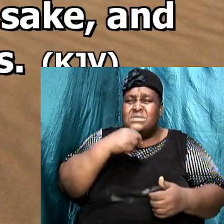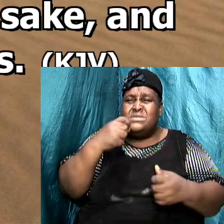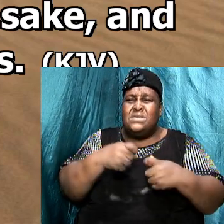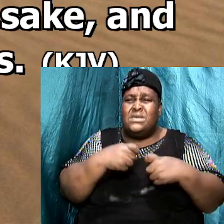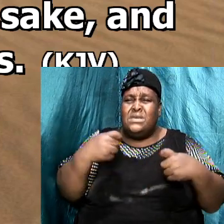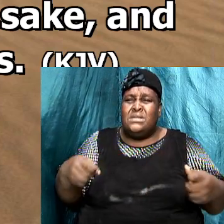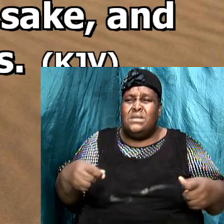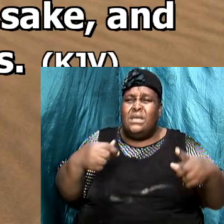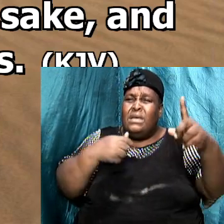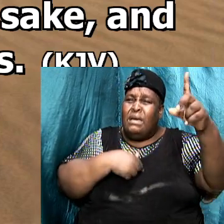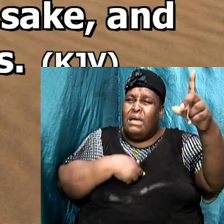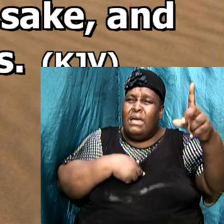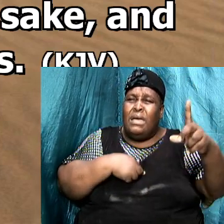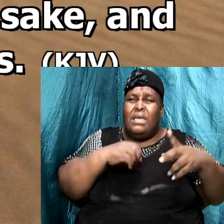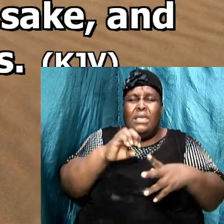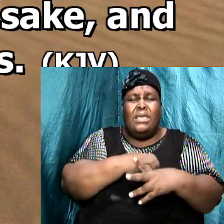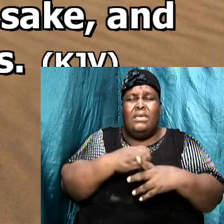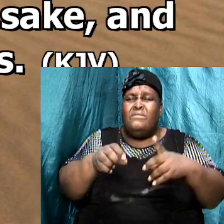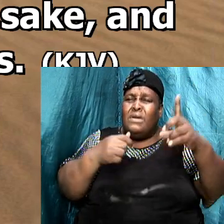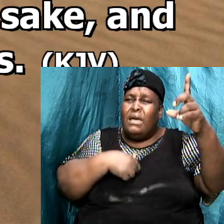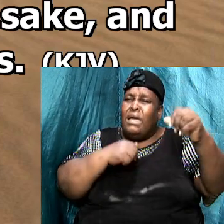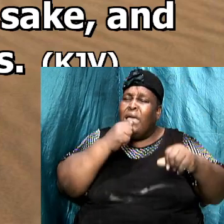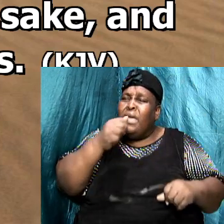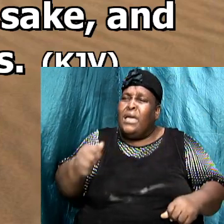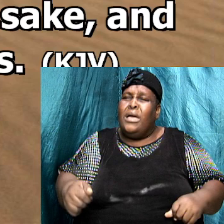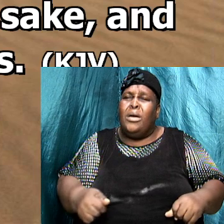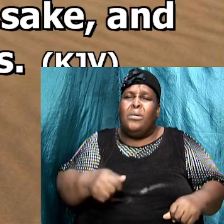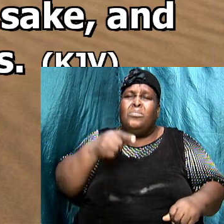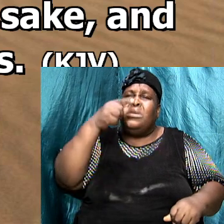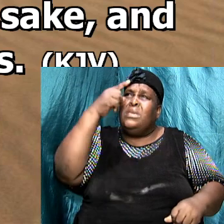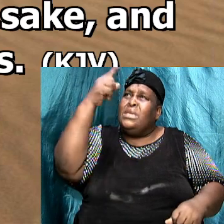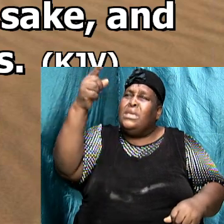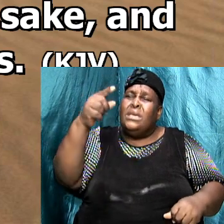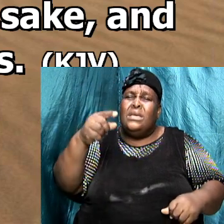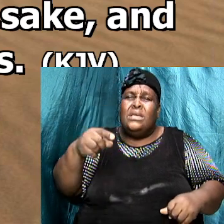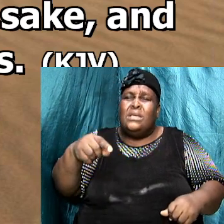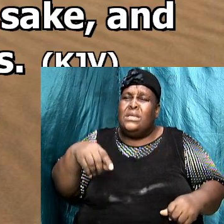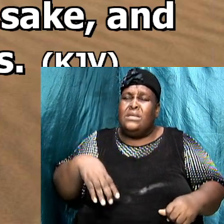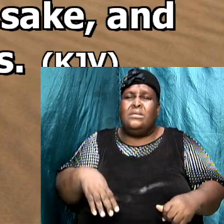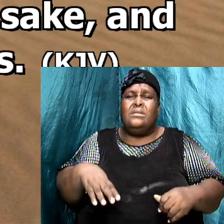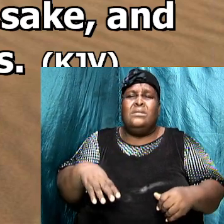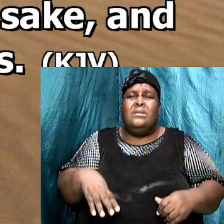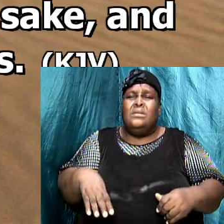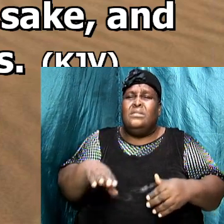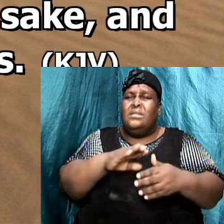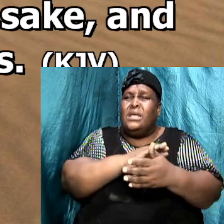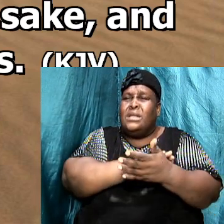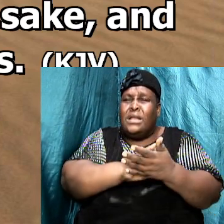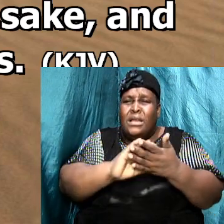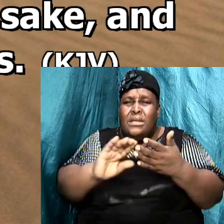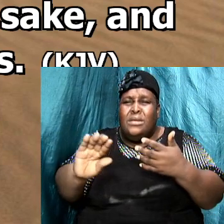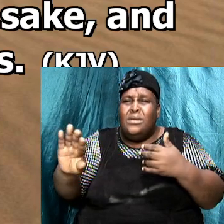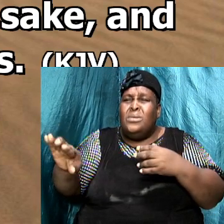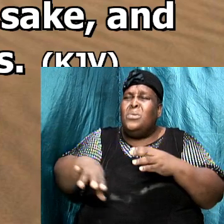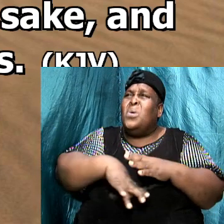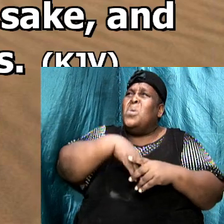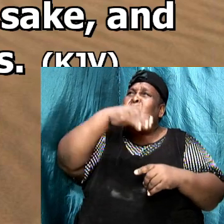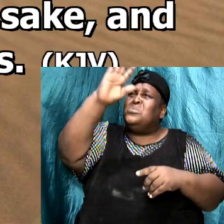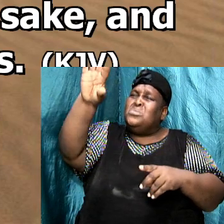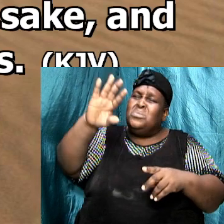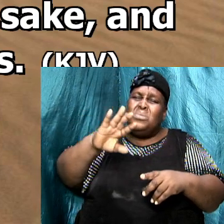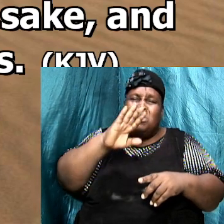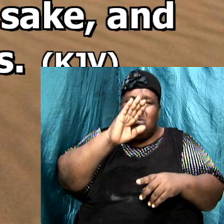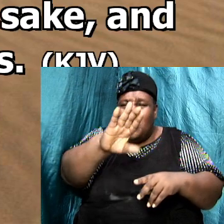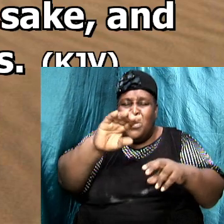He. Glory, that blotted out thy transgression. So you don't have to carry your confession